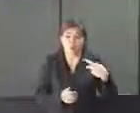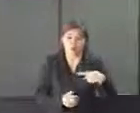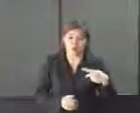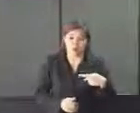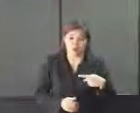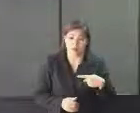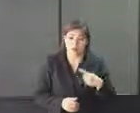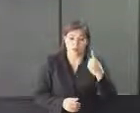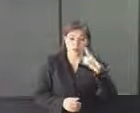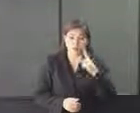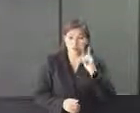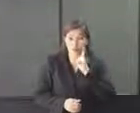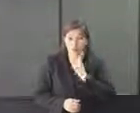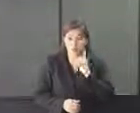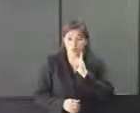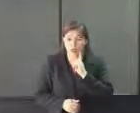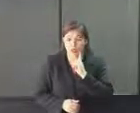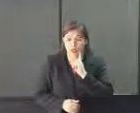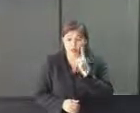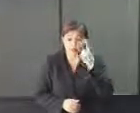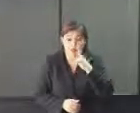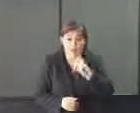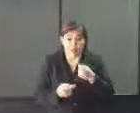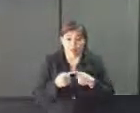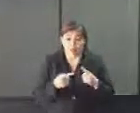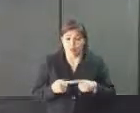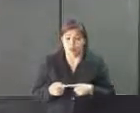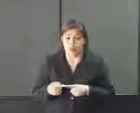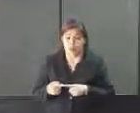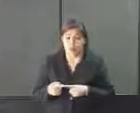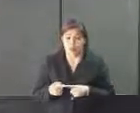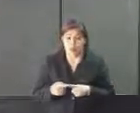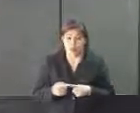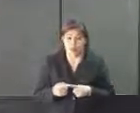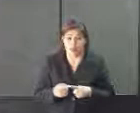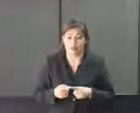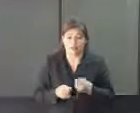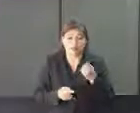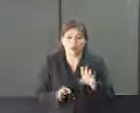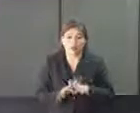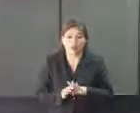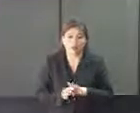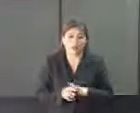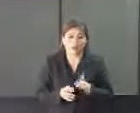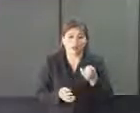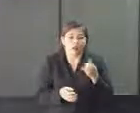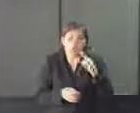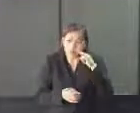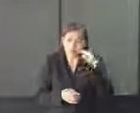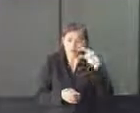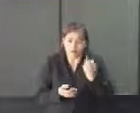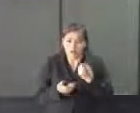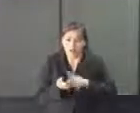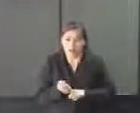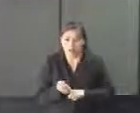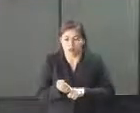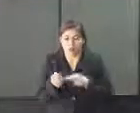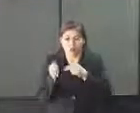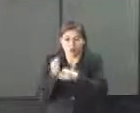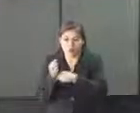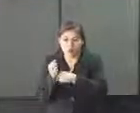that undermine the conditions for women and diversities. The invisible hand of the